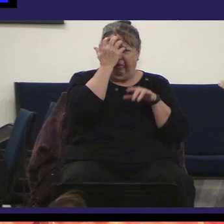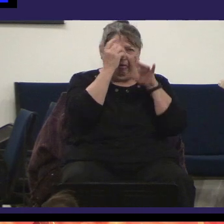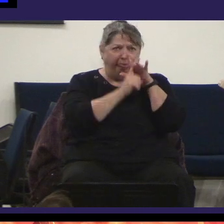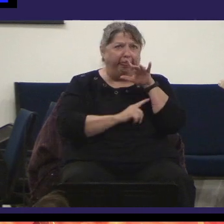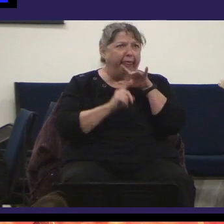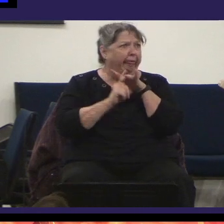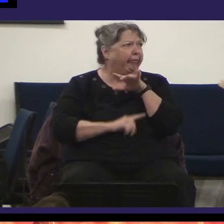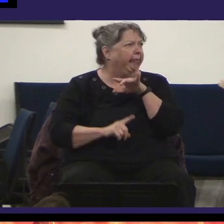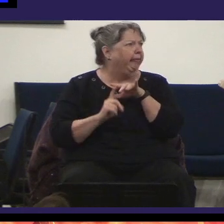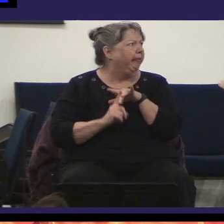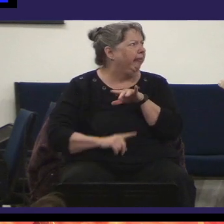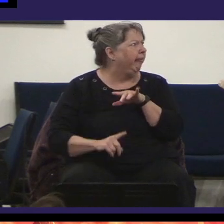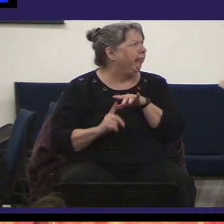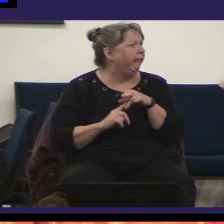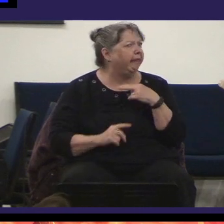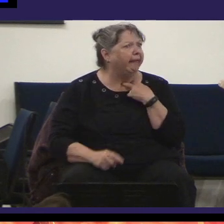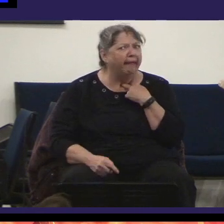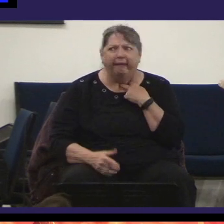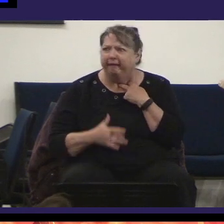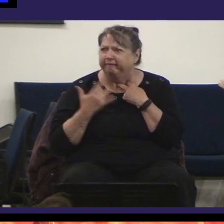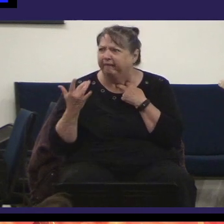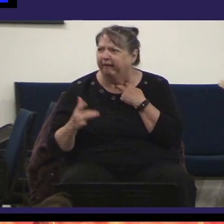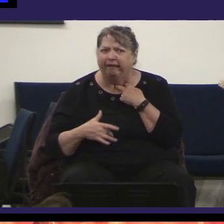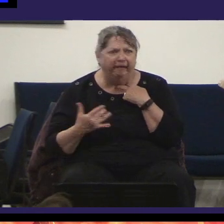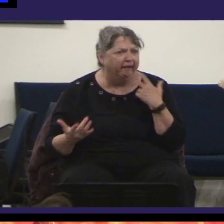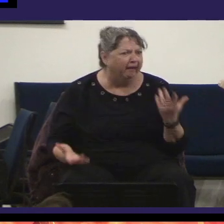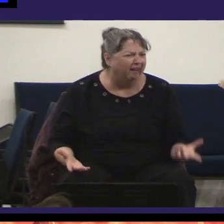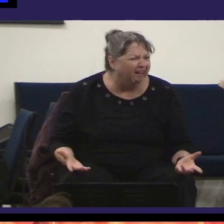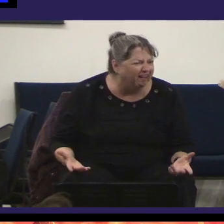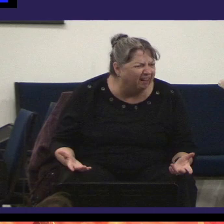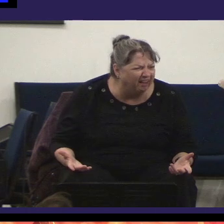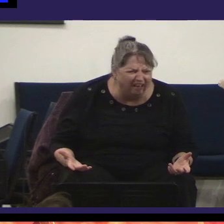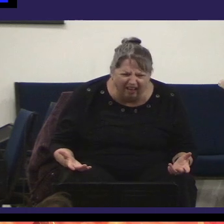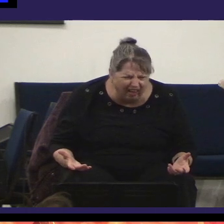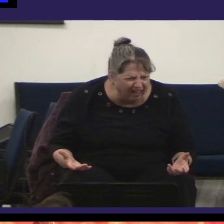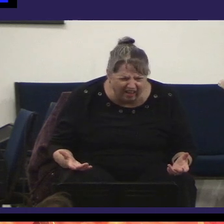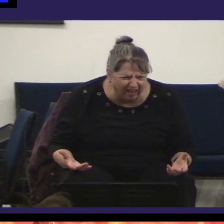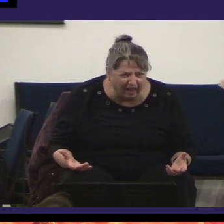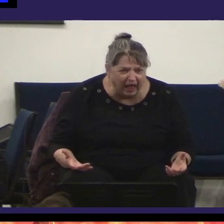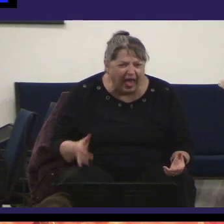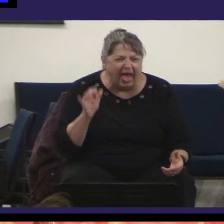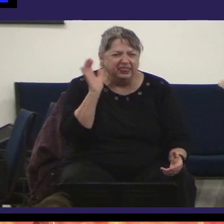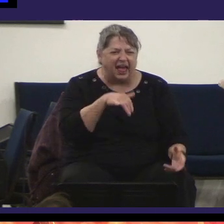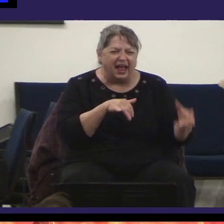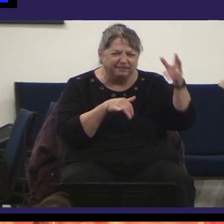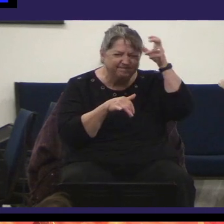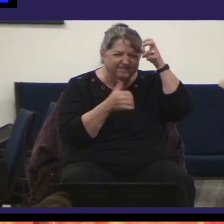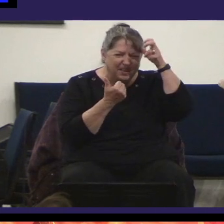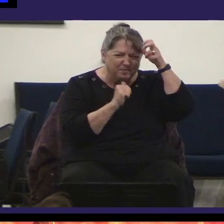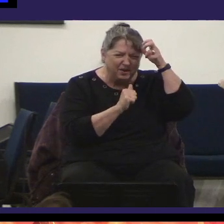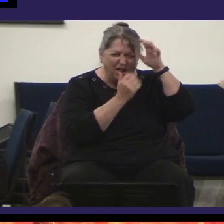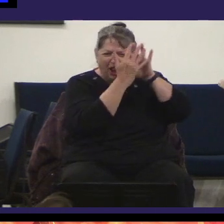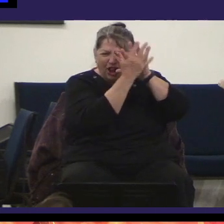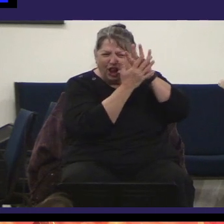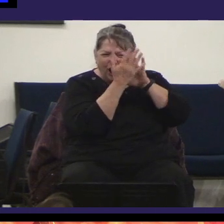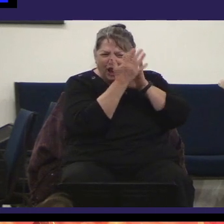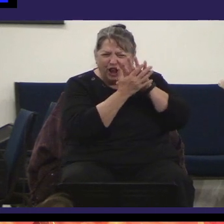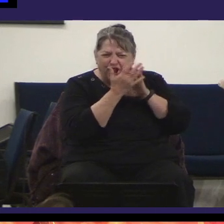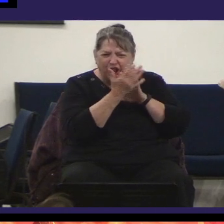and the words are not coming out. It was just the weirdest thing in the world. It's just the words are not coming out. And then I was attacked by tiny little